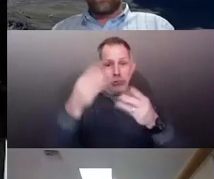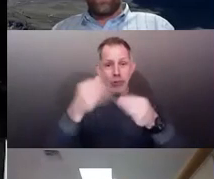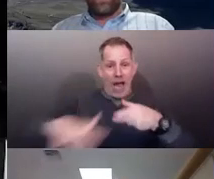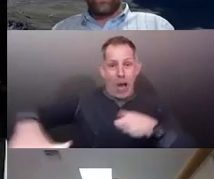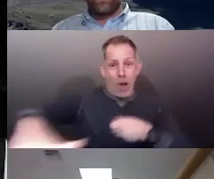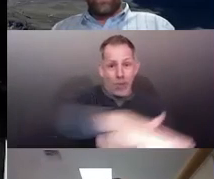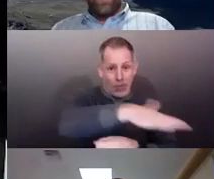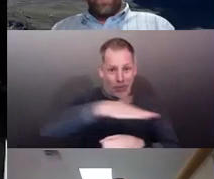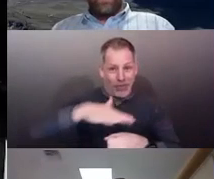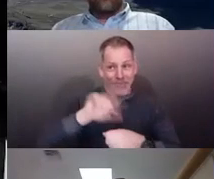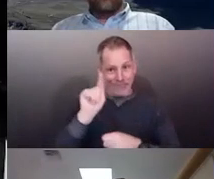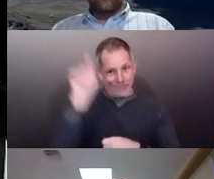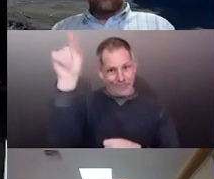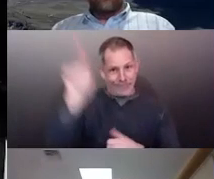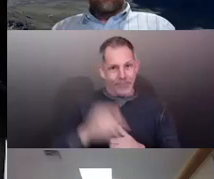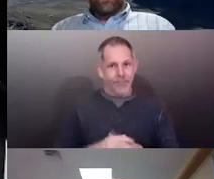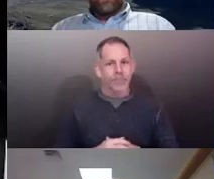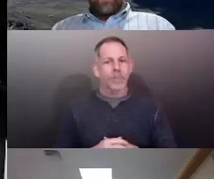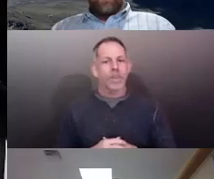or isolate.